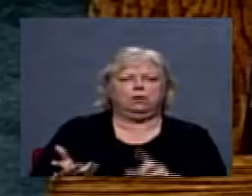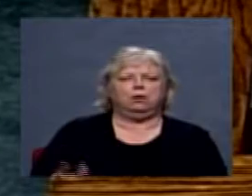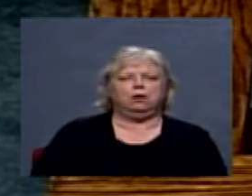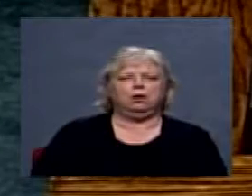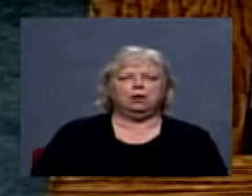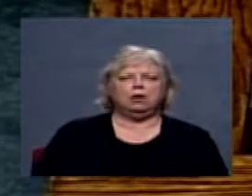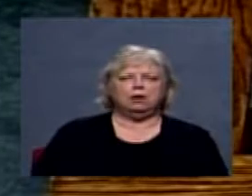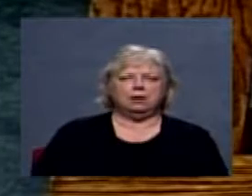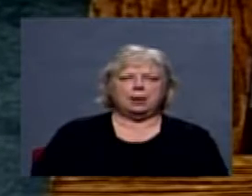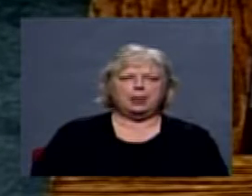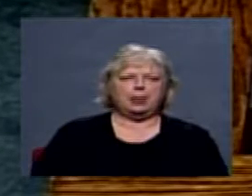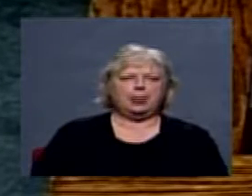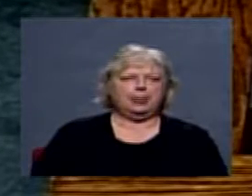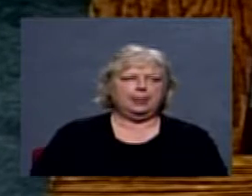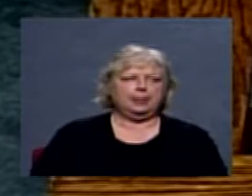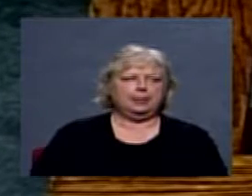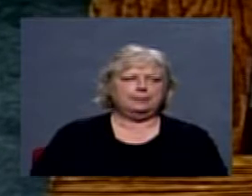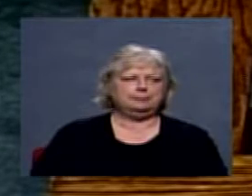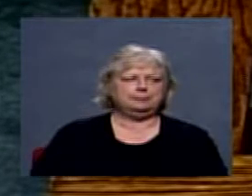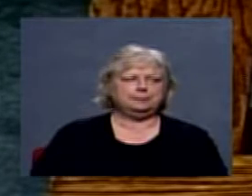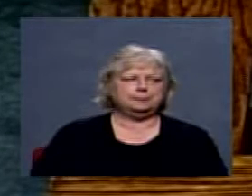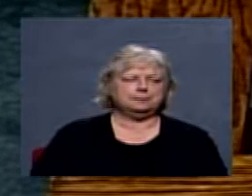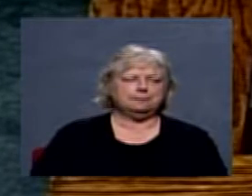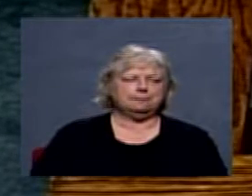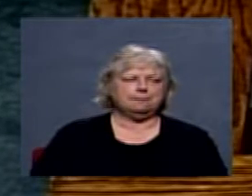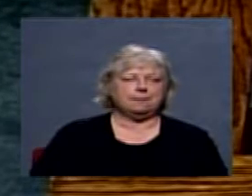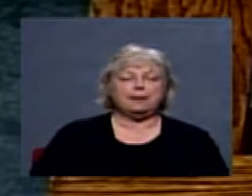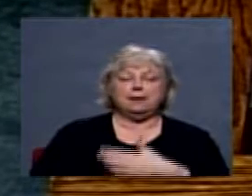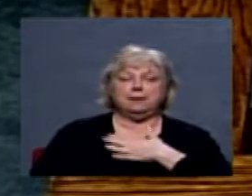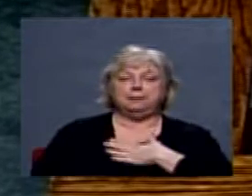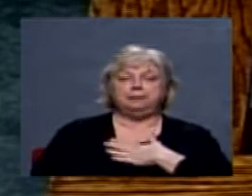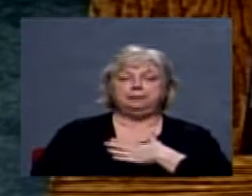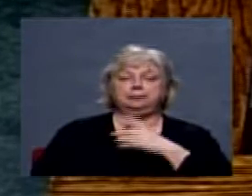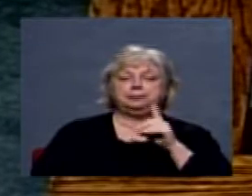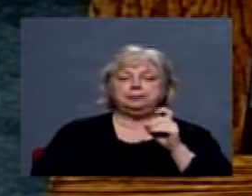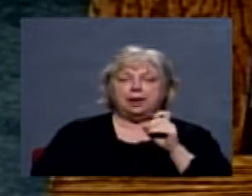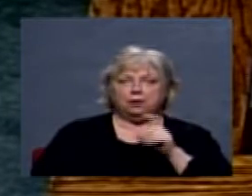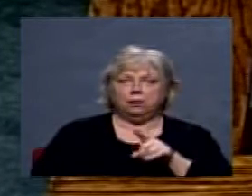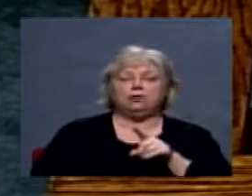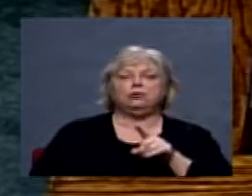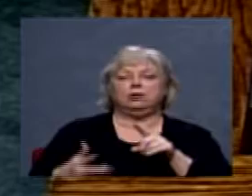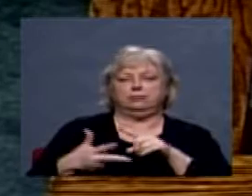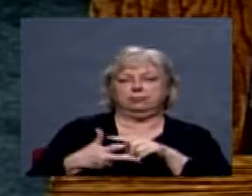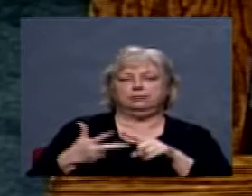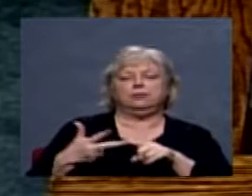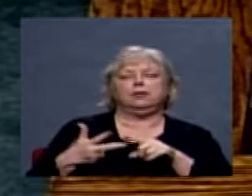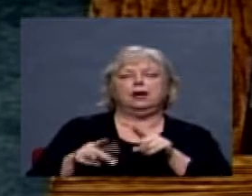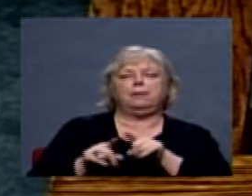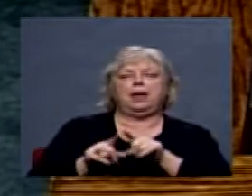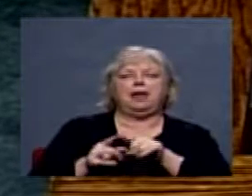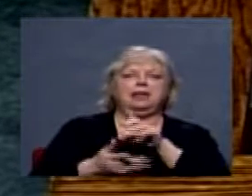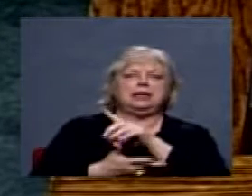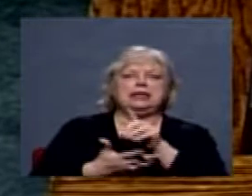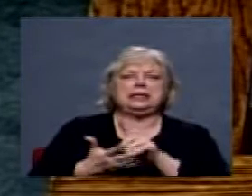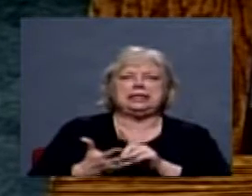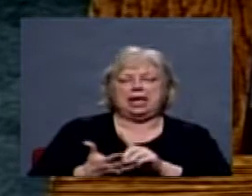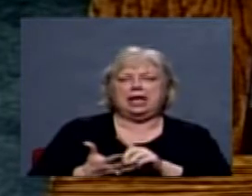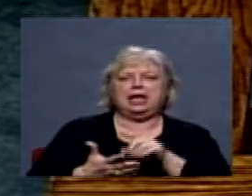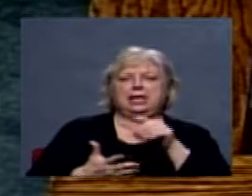And I had my question was also about the design of